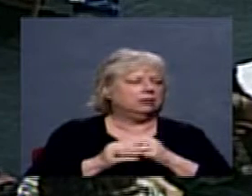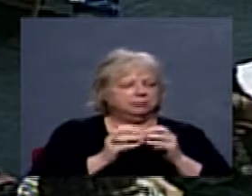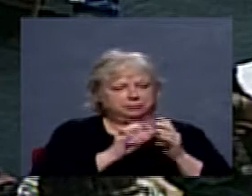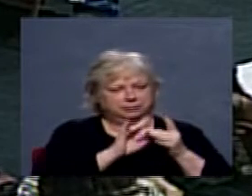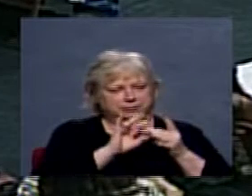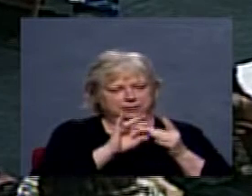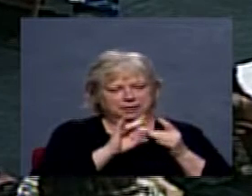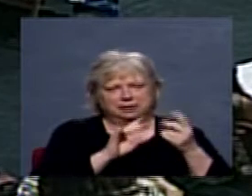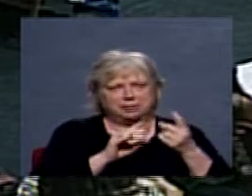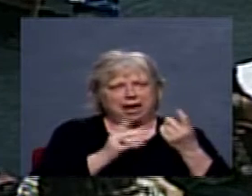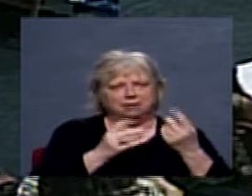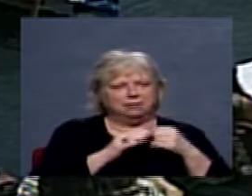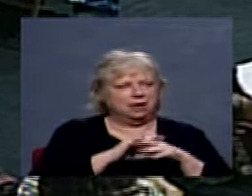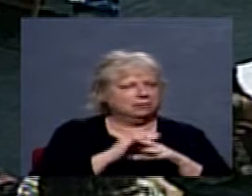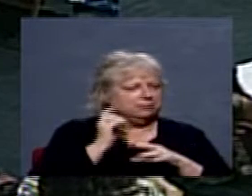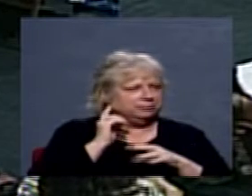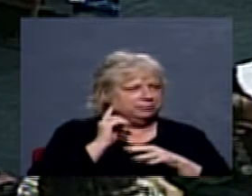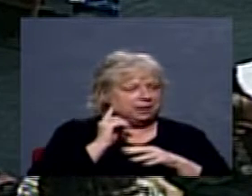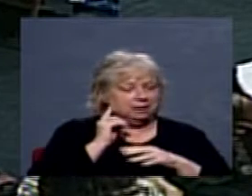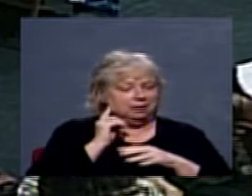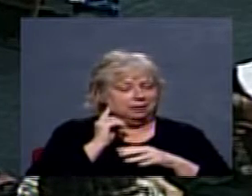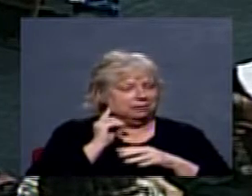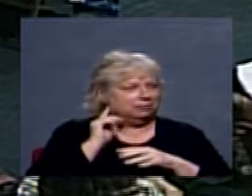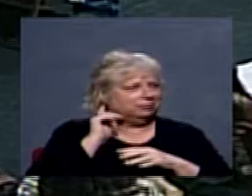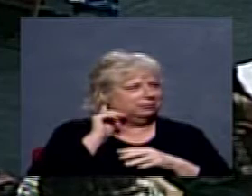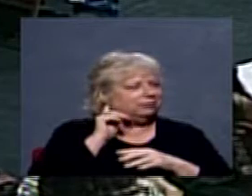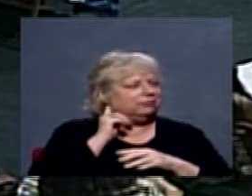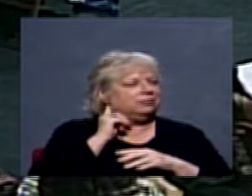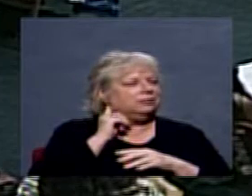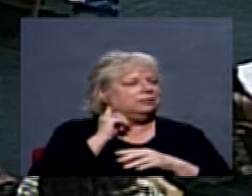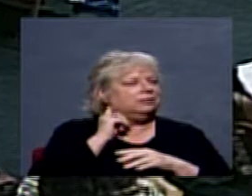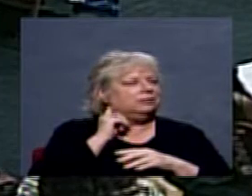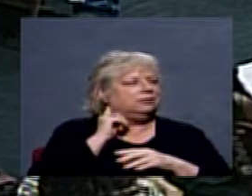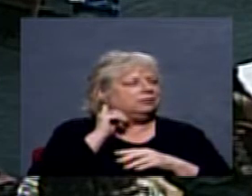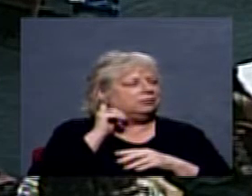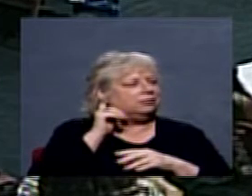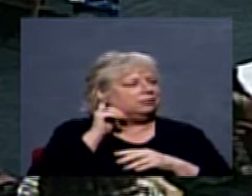Sean didn't really want that, but.